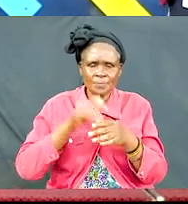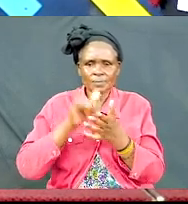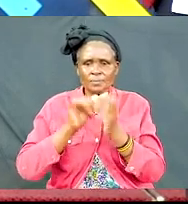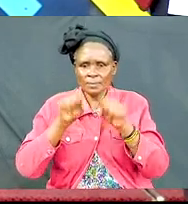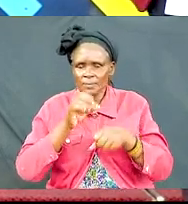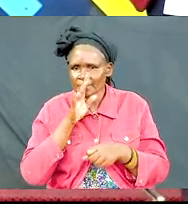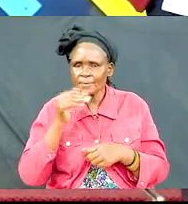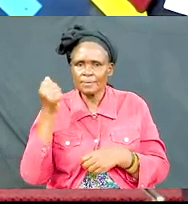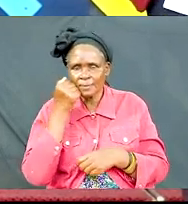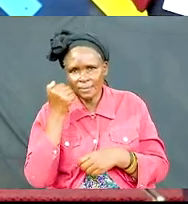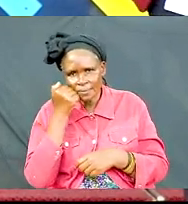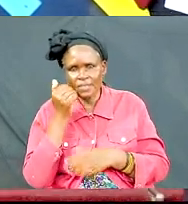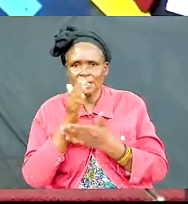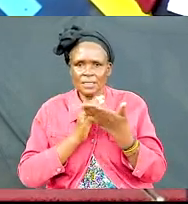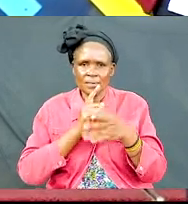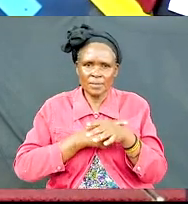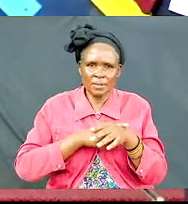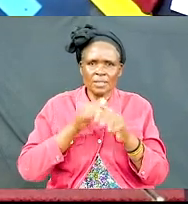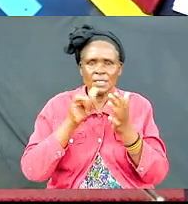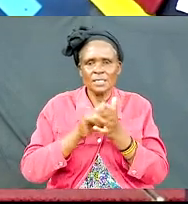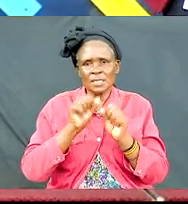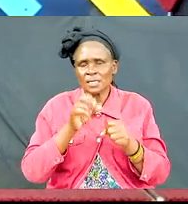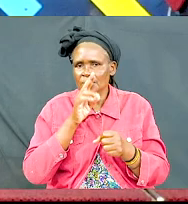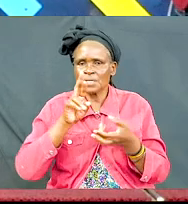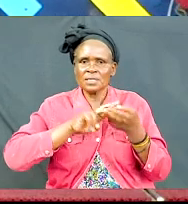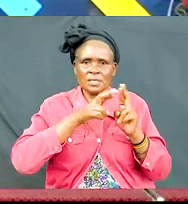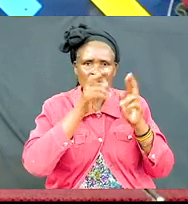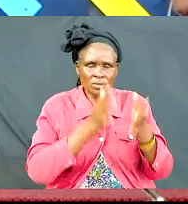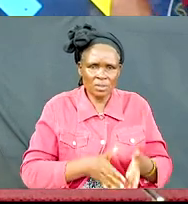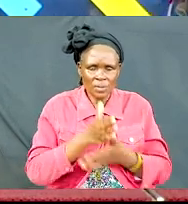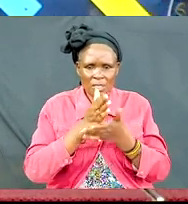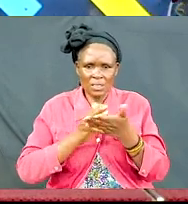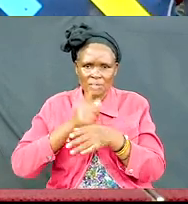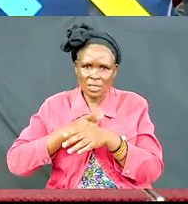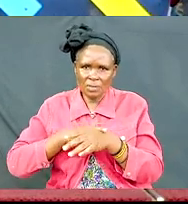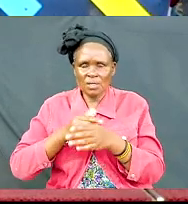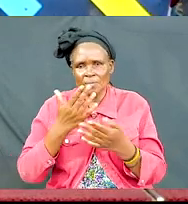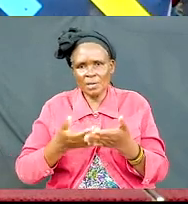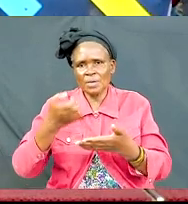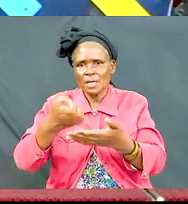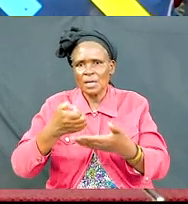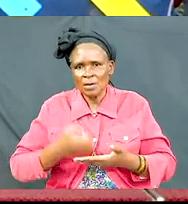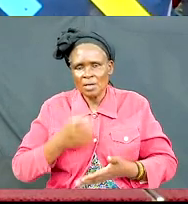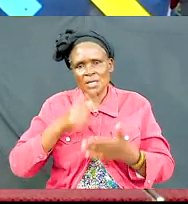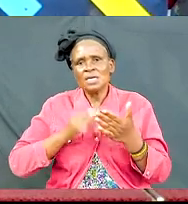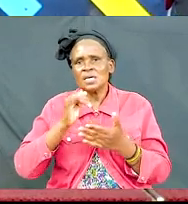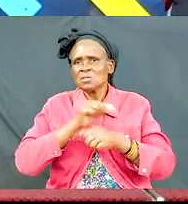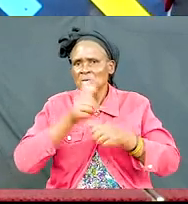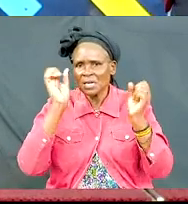sickness. Sometimes it can be relationships. Sometimes the economy that is not doing so